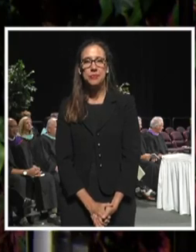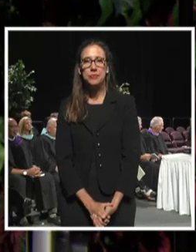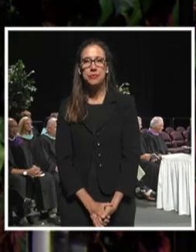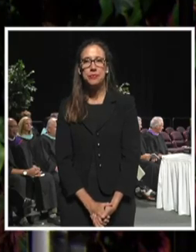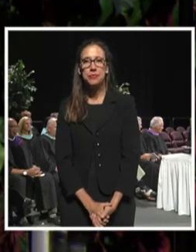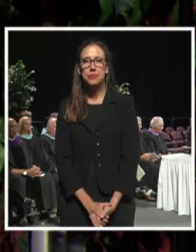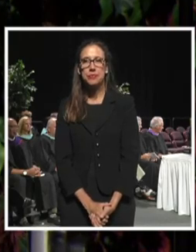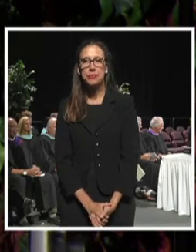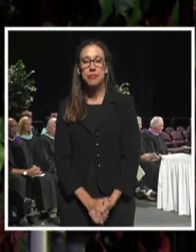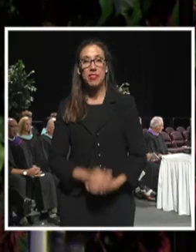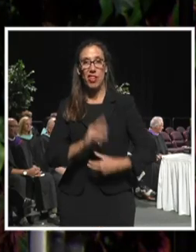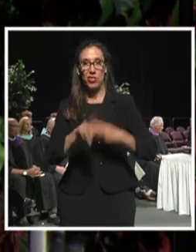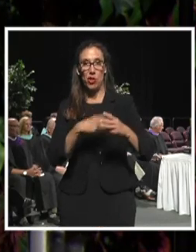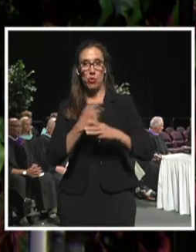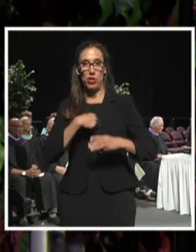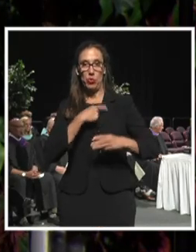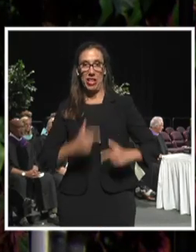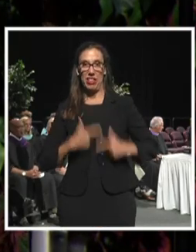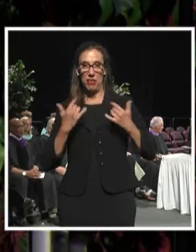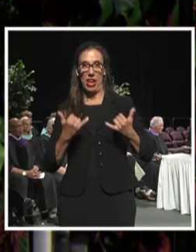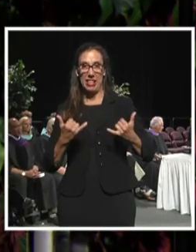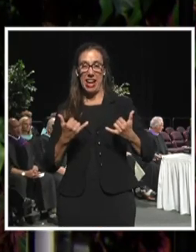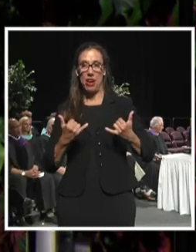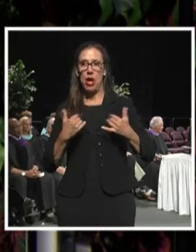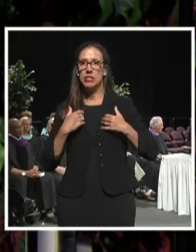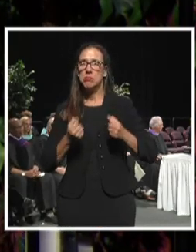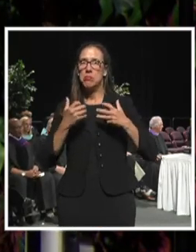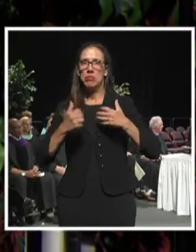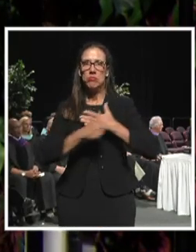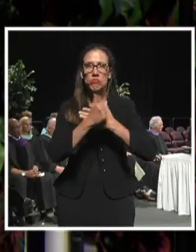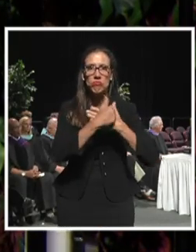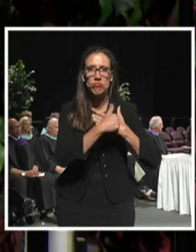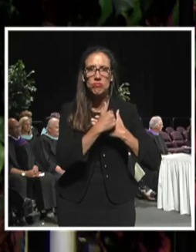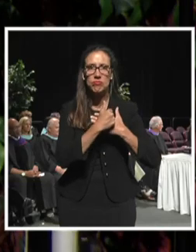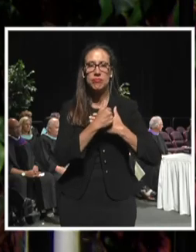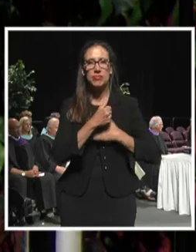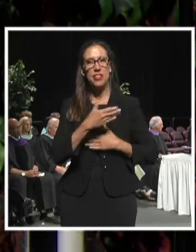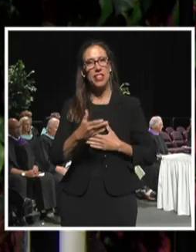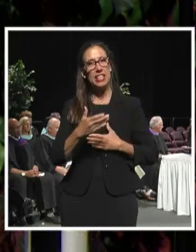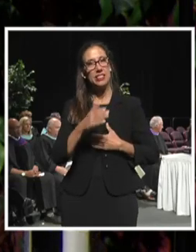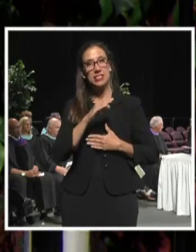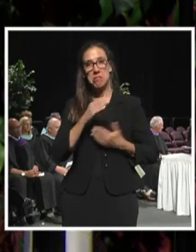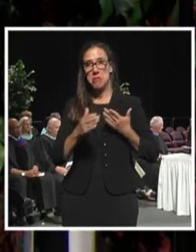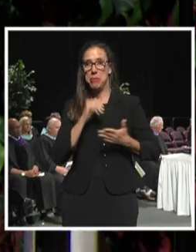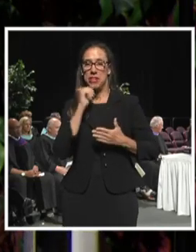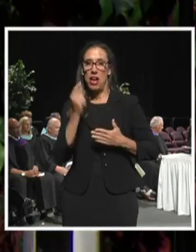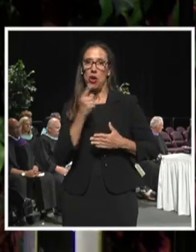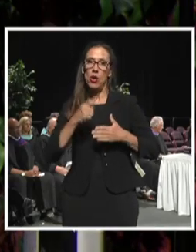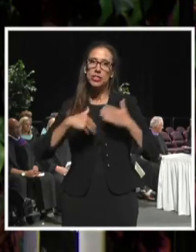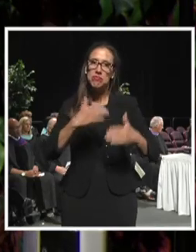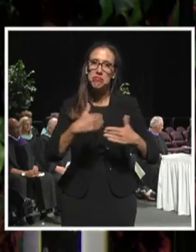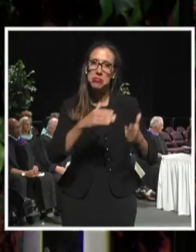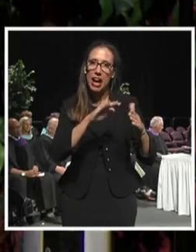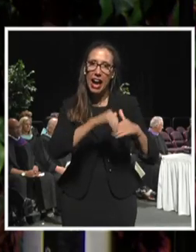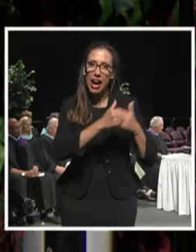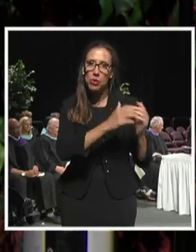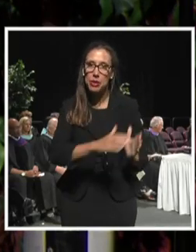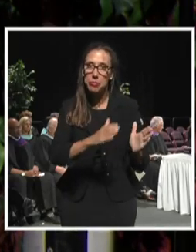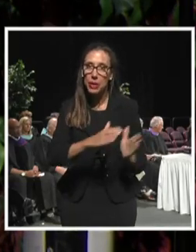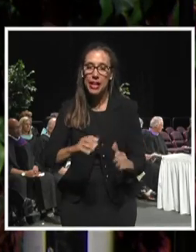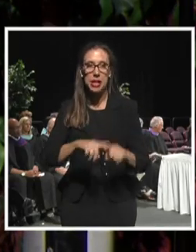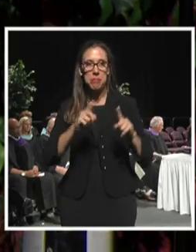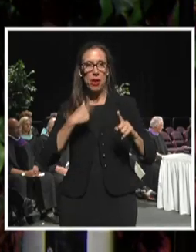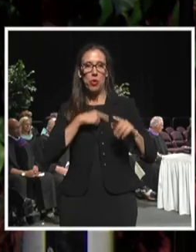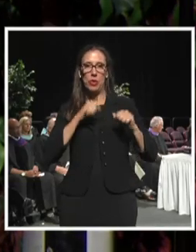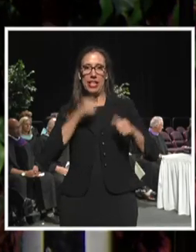The world that we live in today is plagued with many dangers, and things might not always go the way you plan. But I know we can all agree that this class